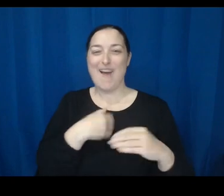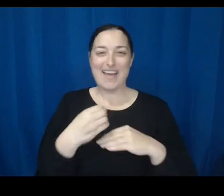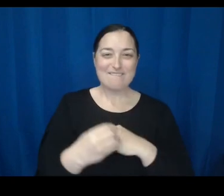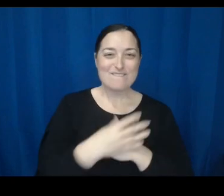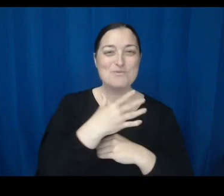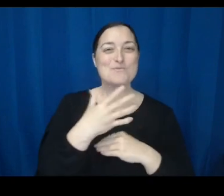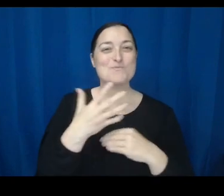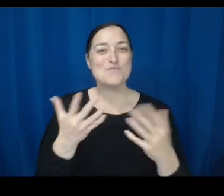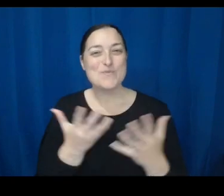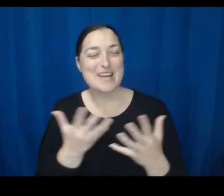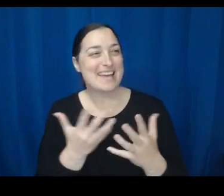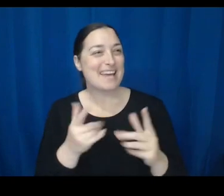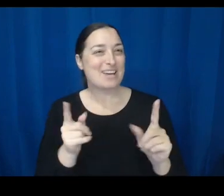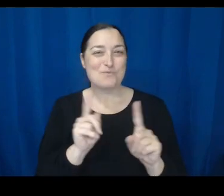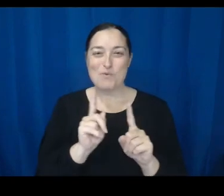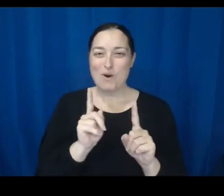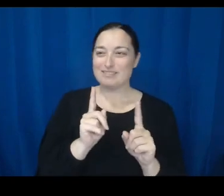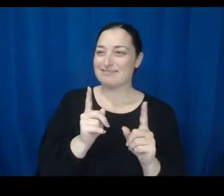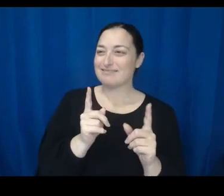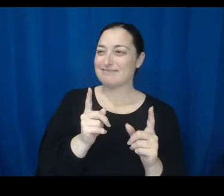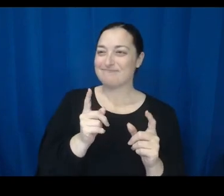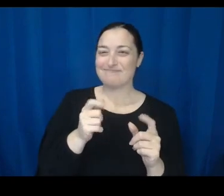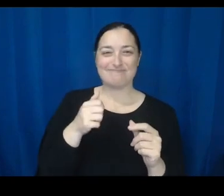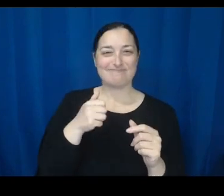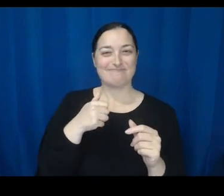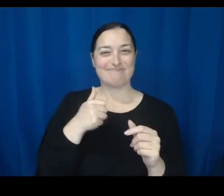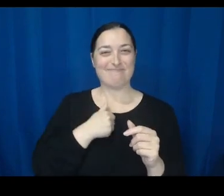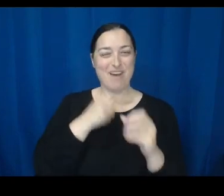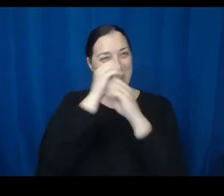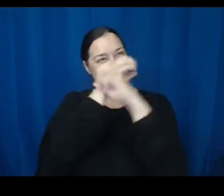how I was seeing, how I was thinking at that time.